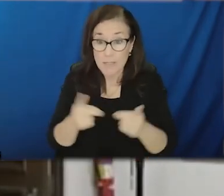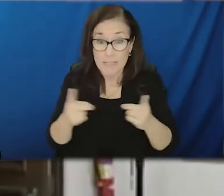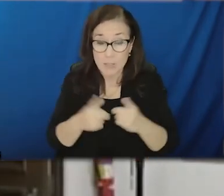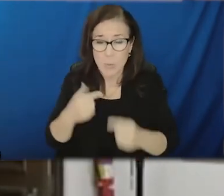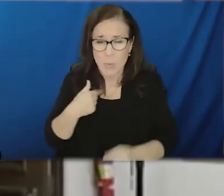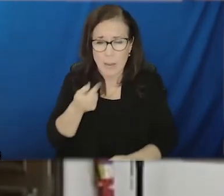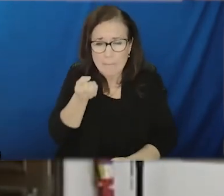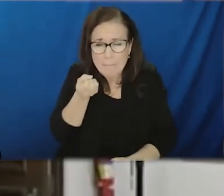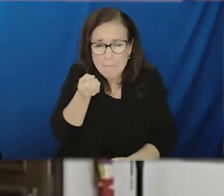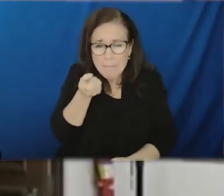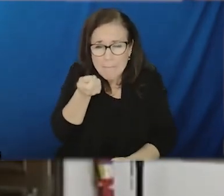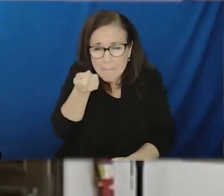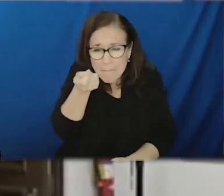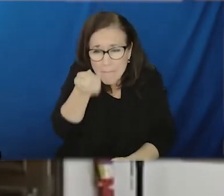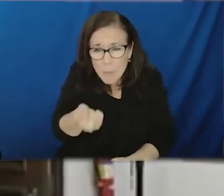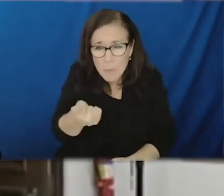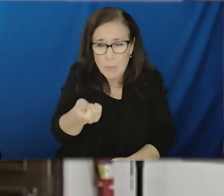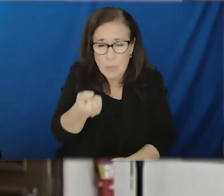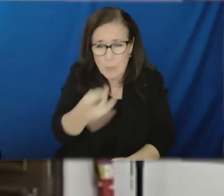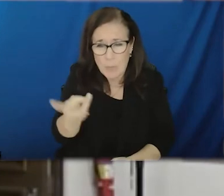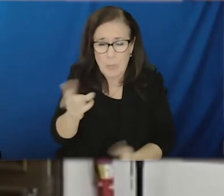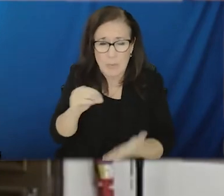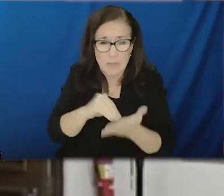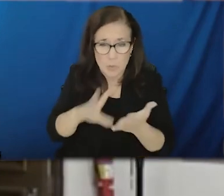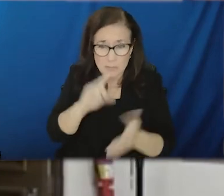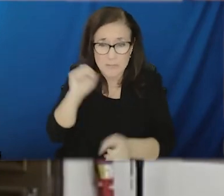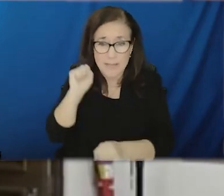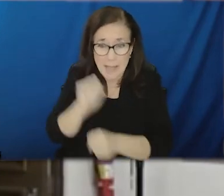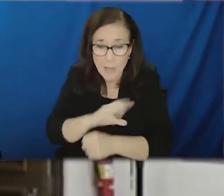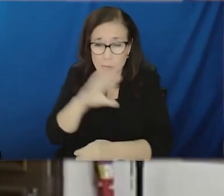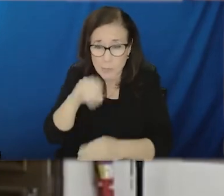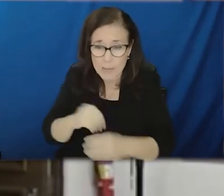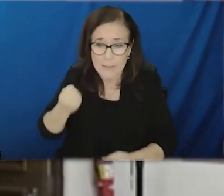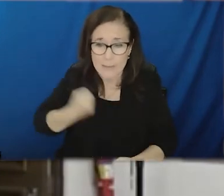actually gang affiliated or